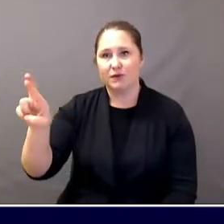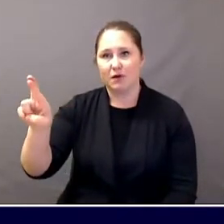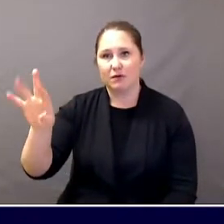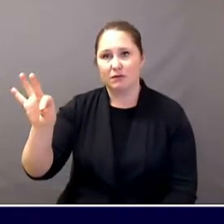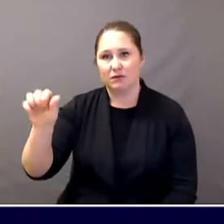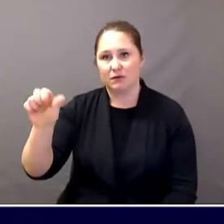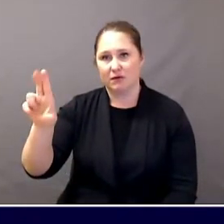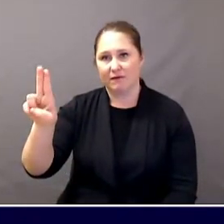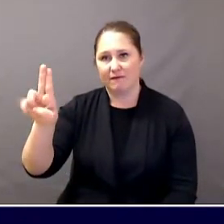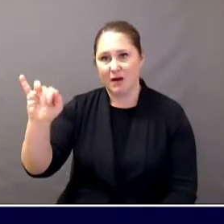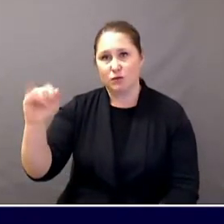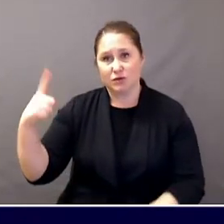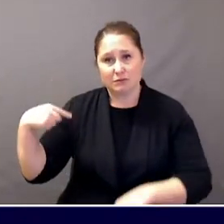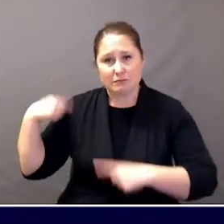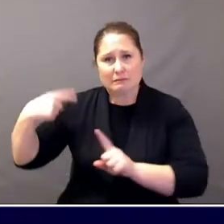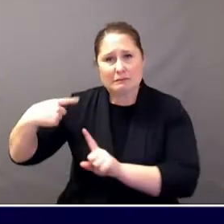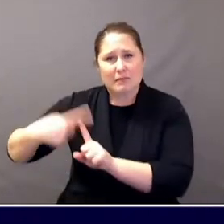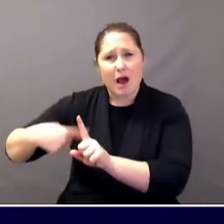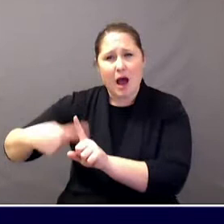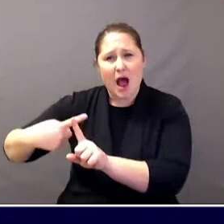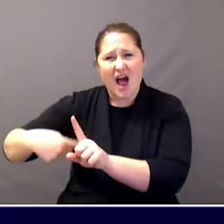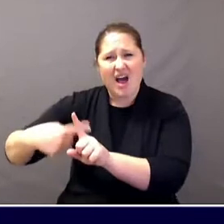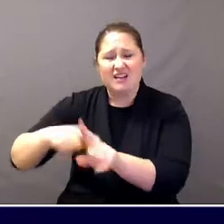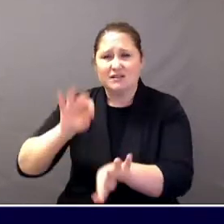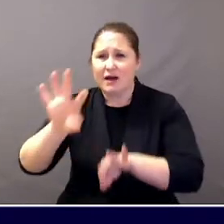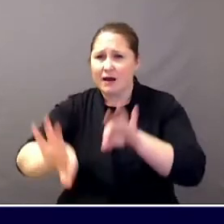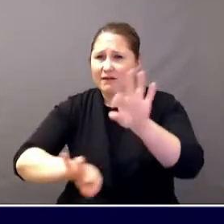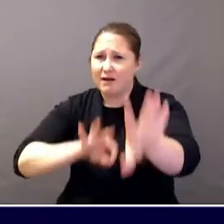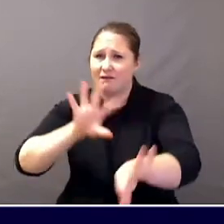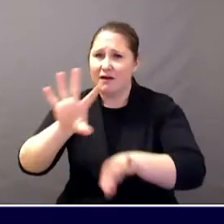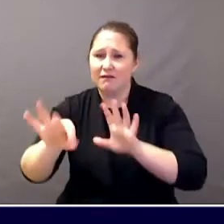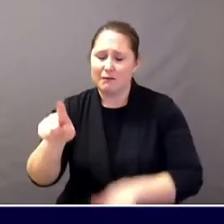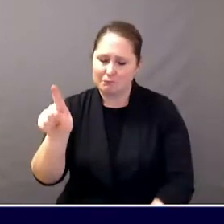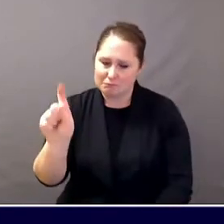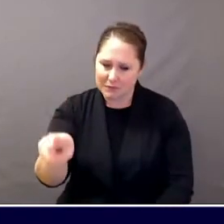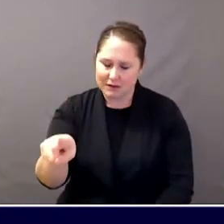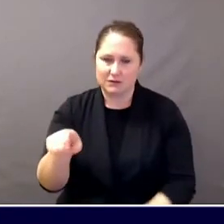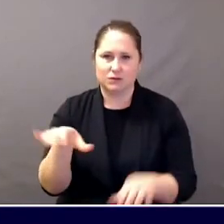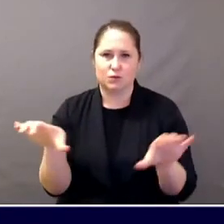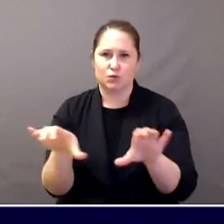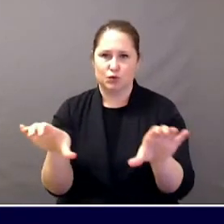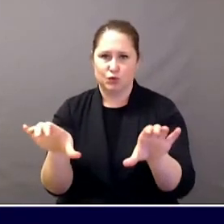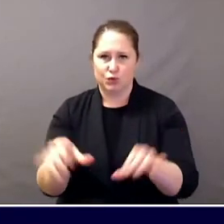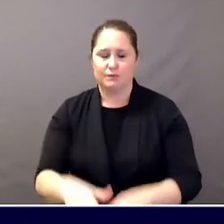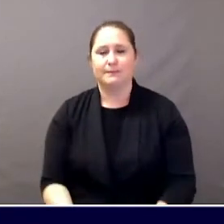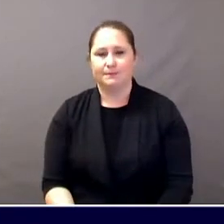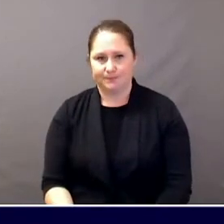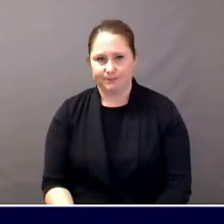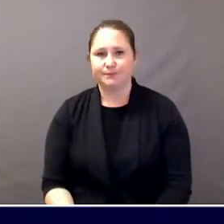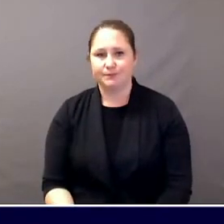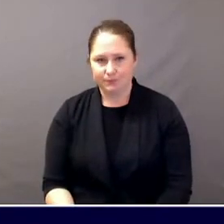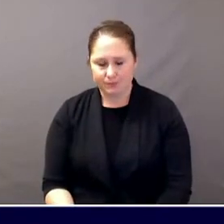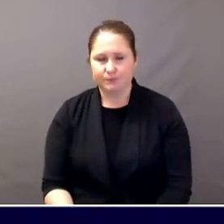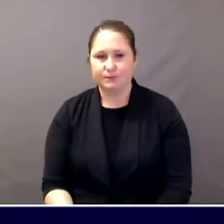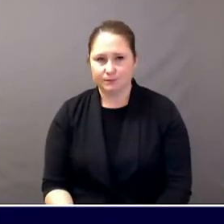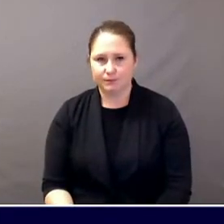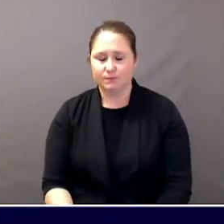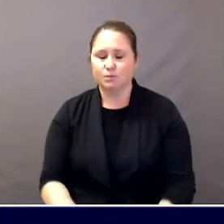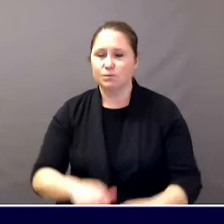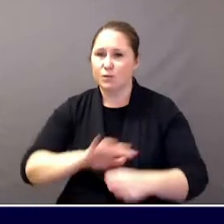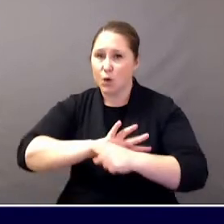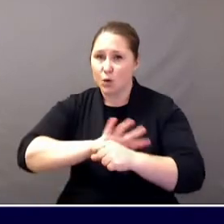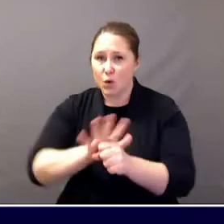months. We can't let down our guard. This process, by its nature, is confusing